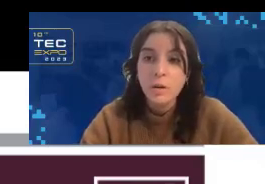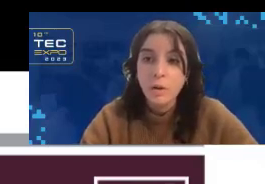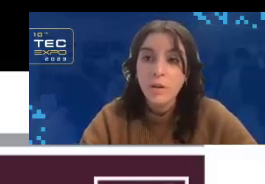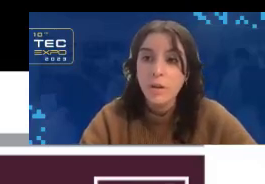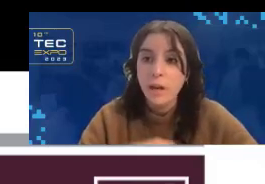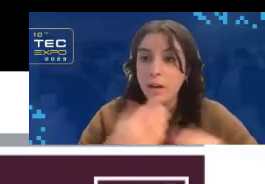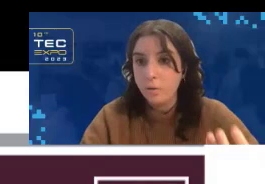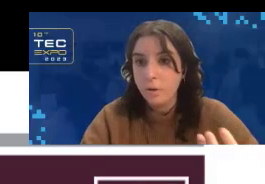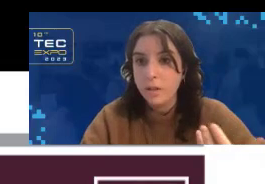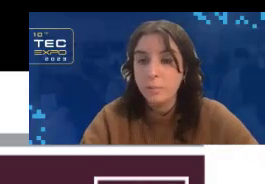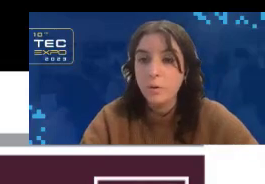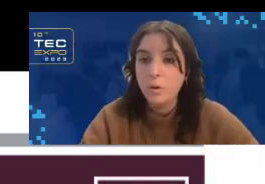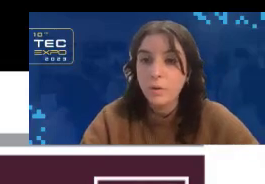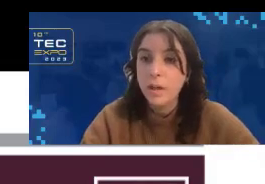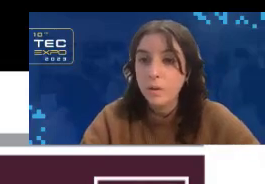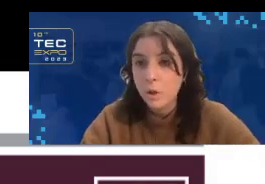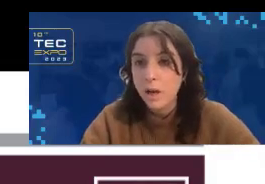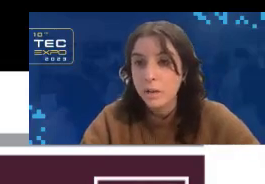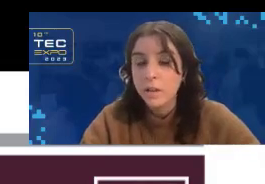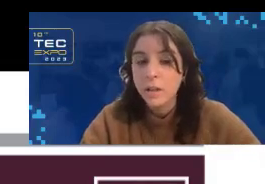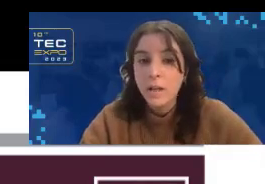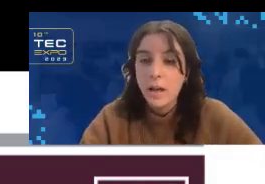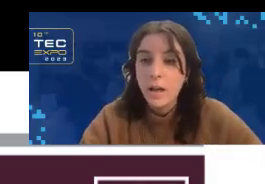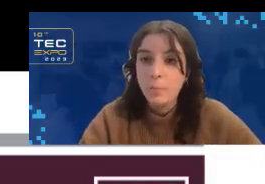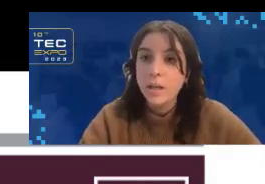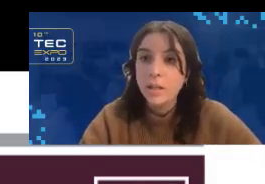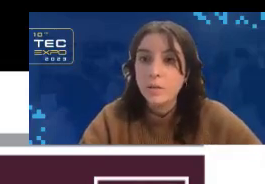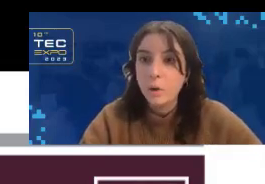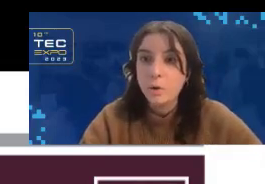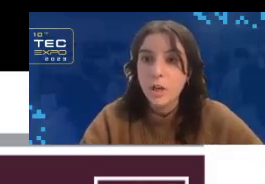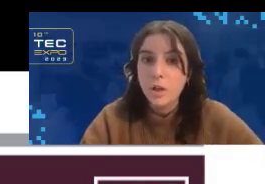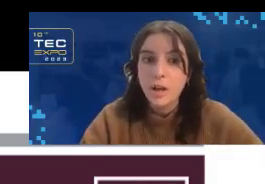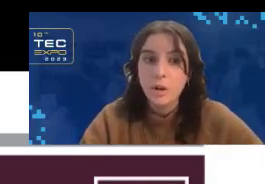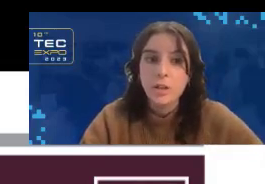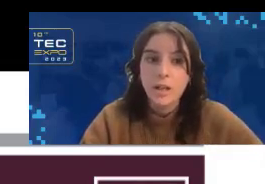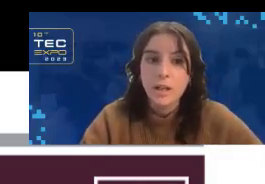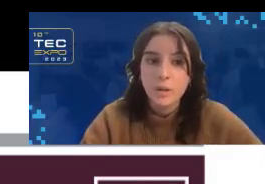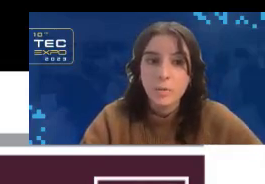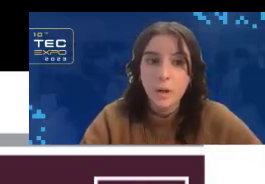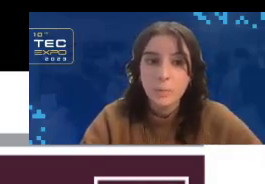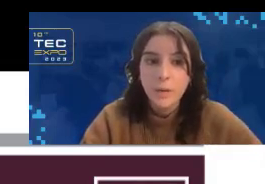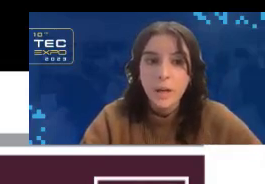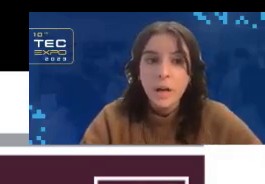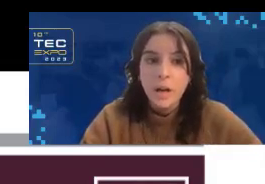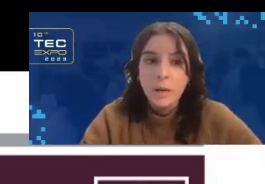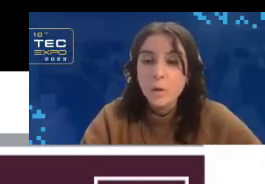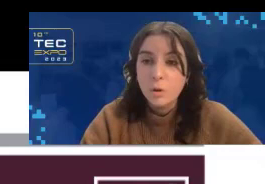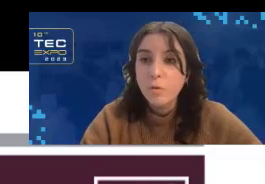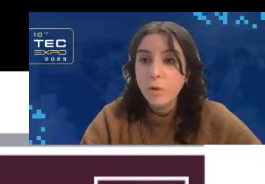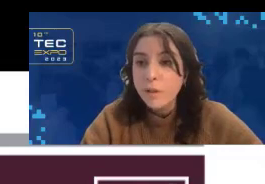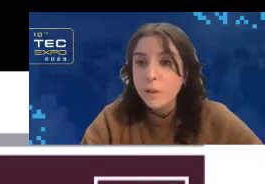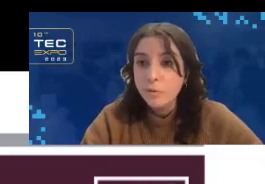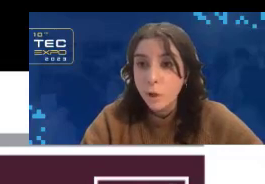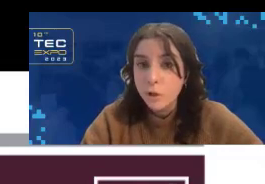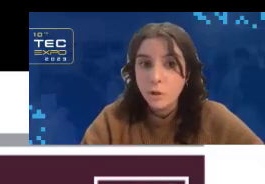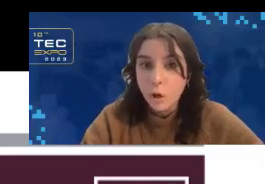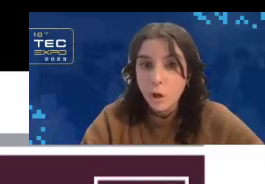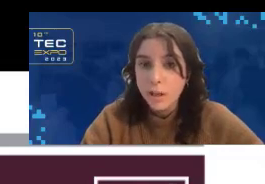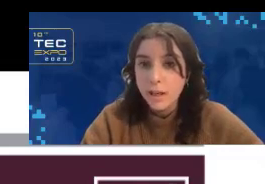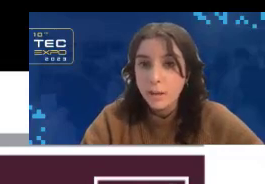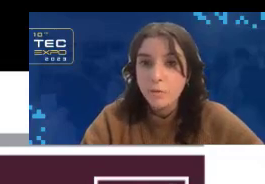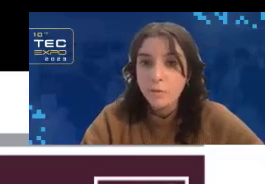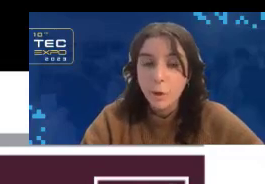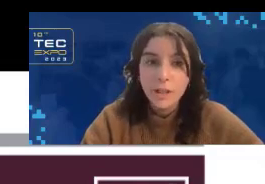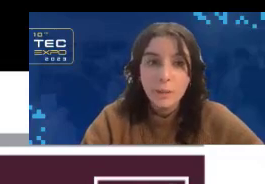children rather than another example of a hearing child, let's, change that content as well. So from this, we've learned a